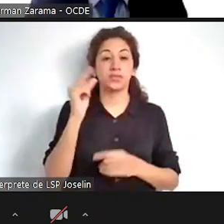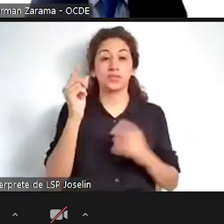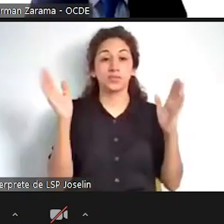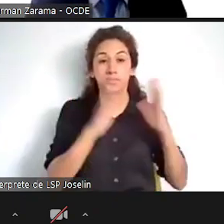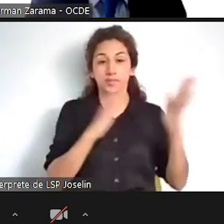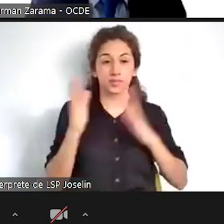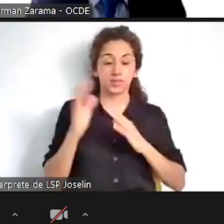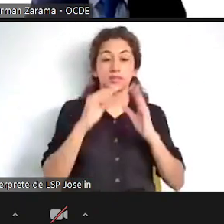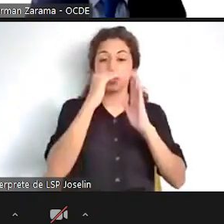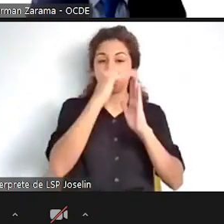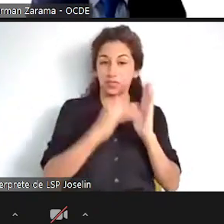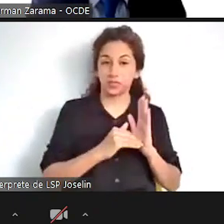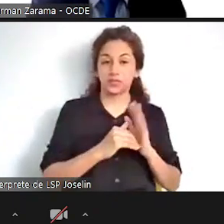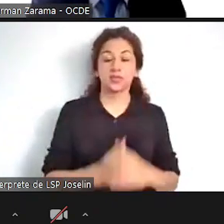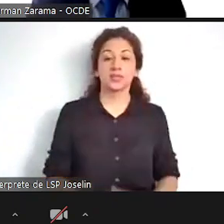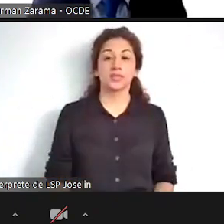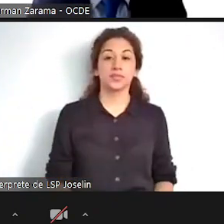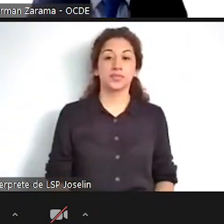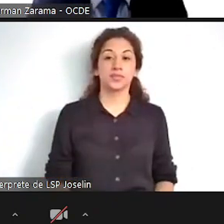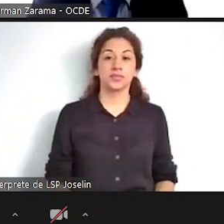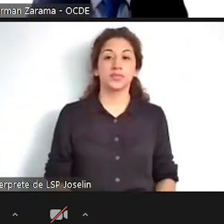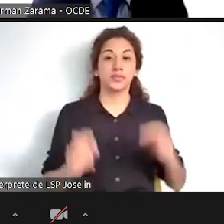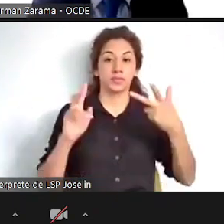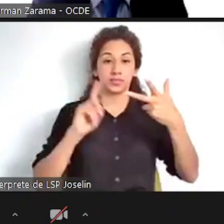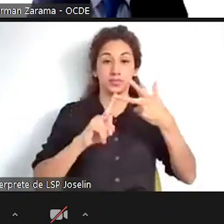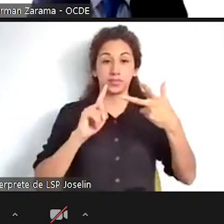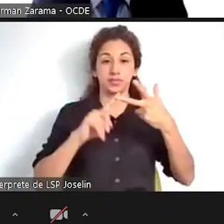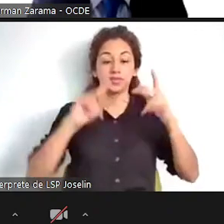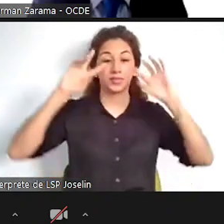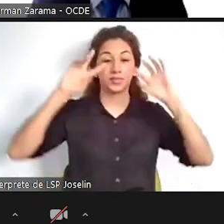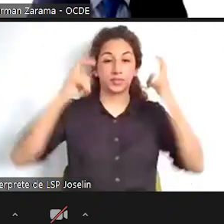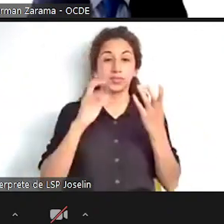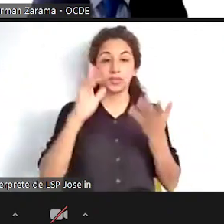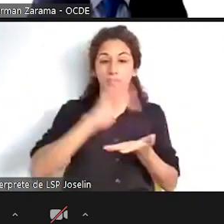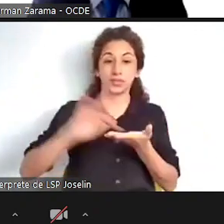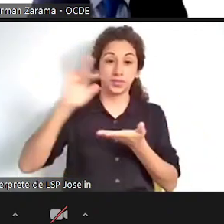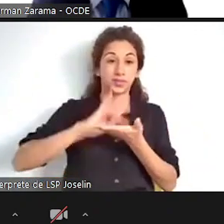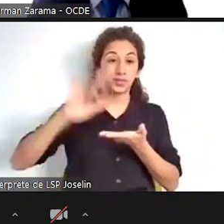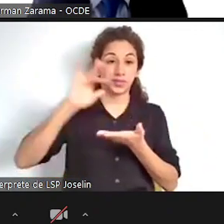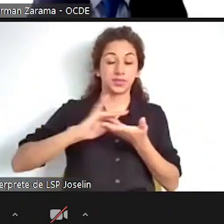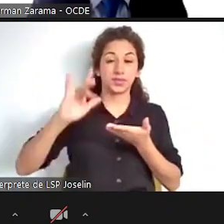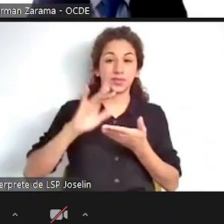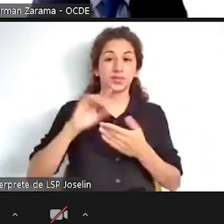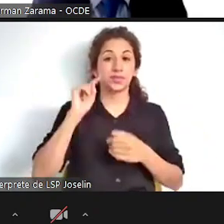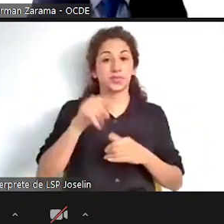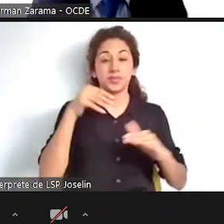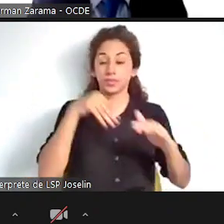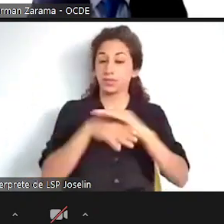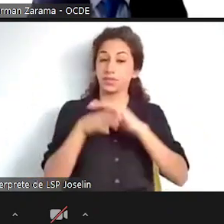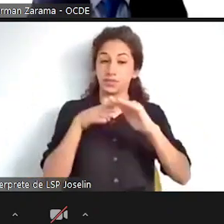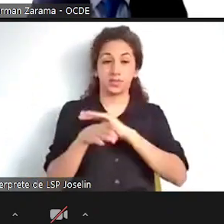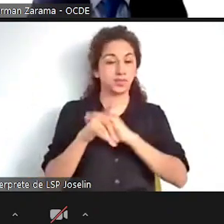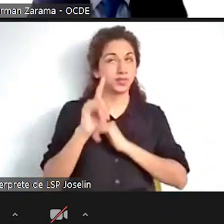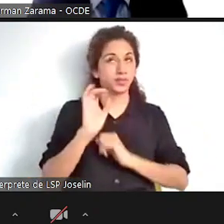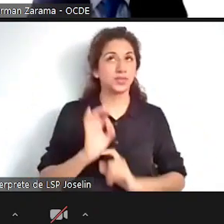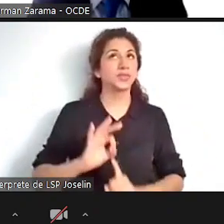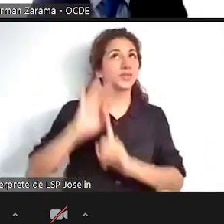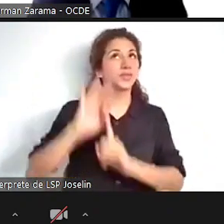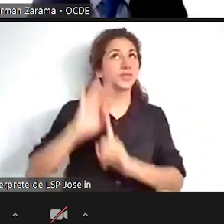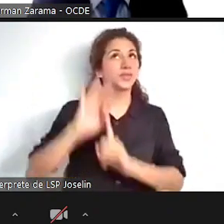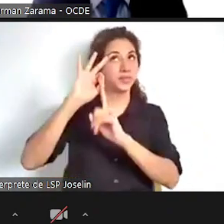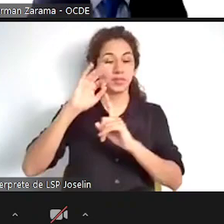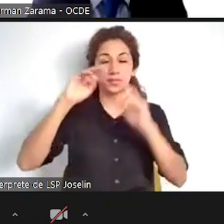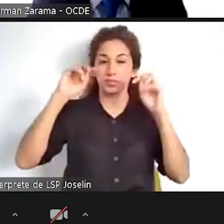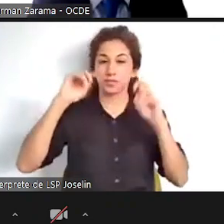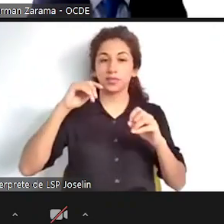costs in a sustainable fashion the third section sector would be the digital revolution a guarantee granting